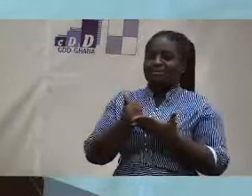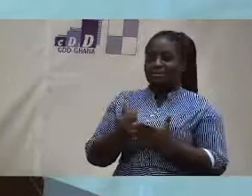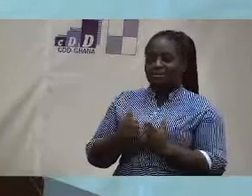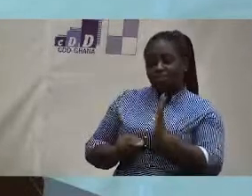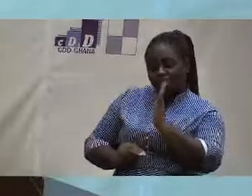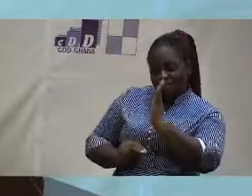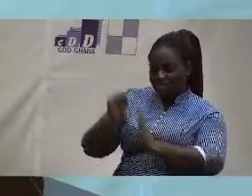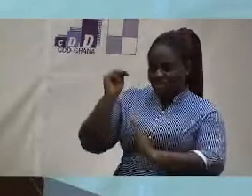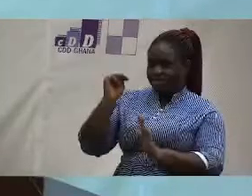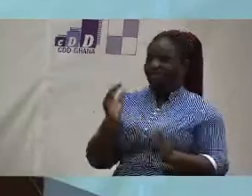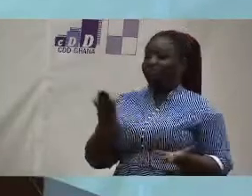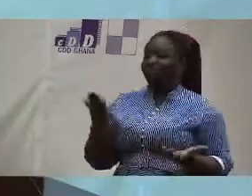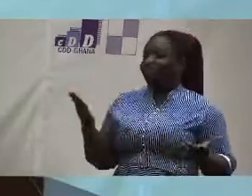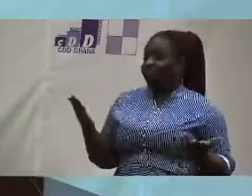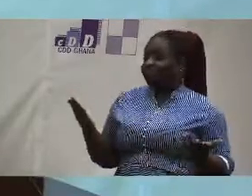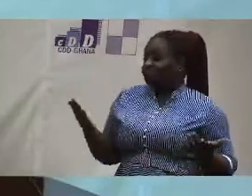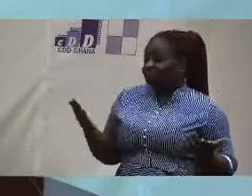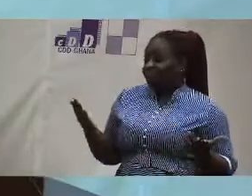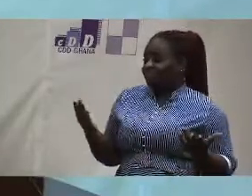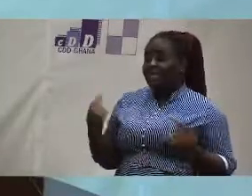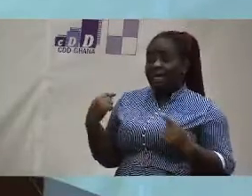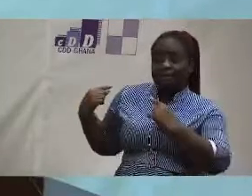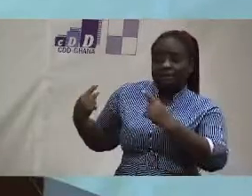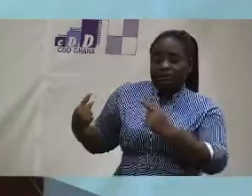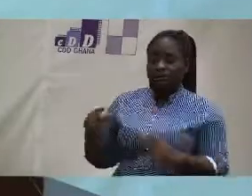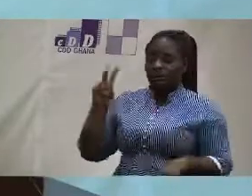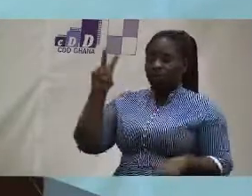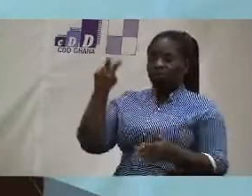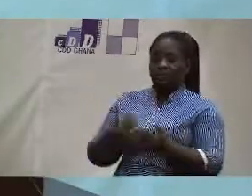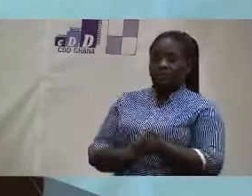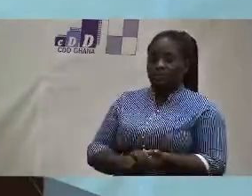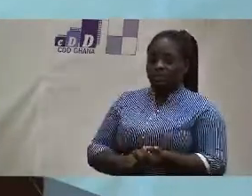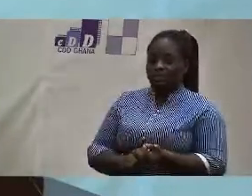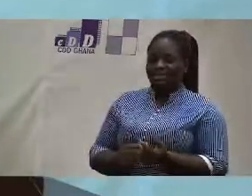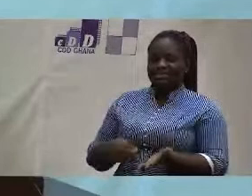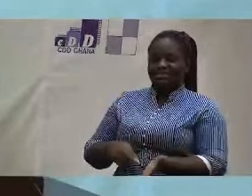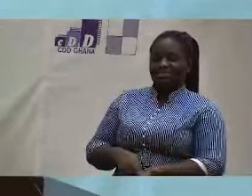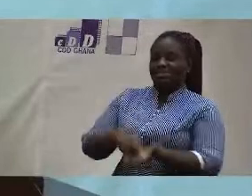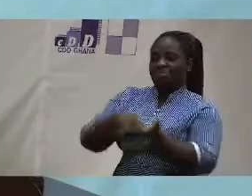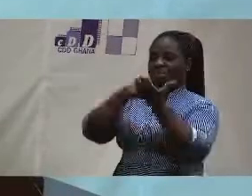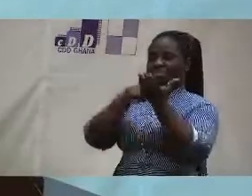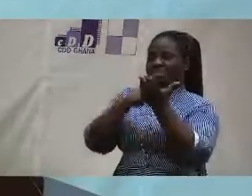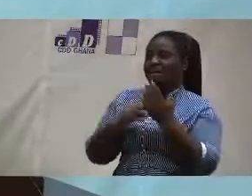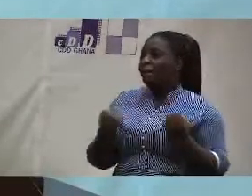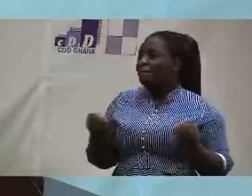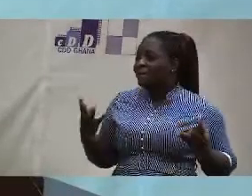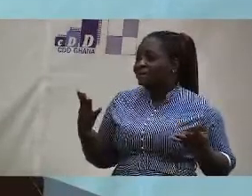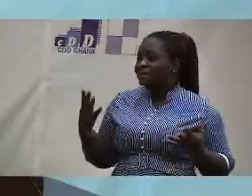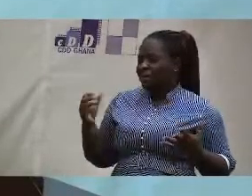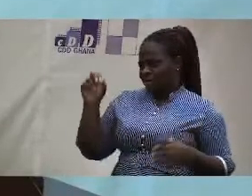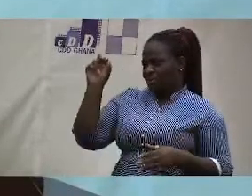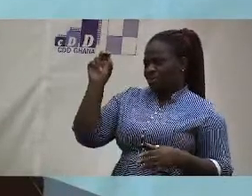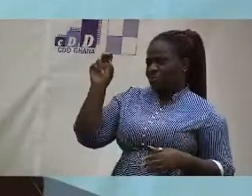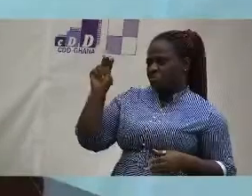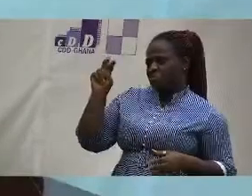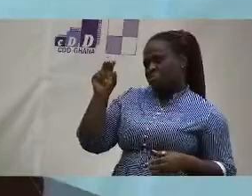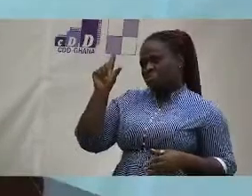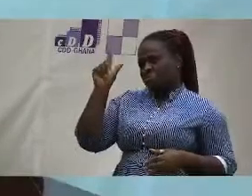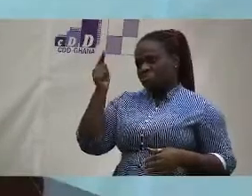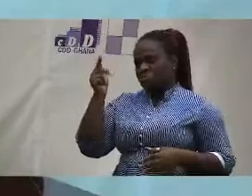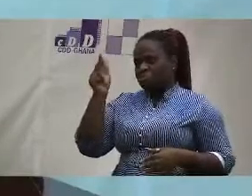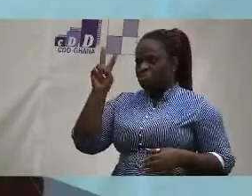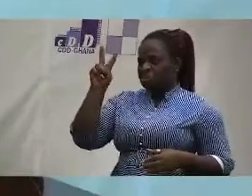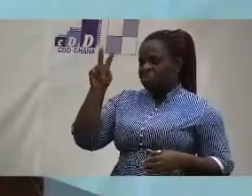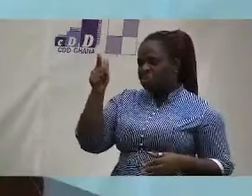democracy such that since 2000, this will represent like how many years, like